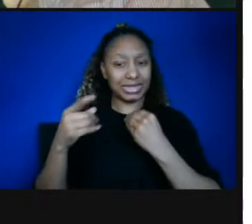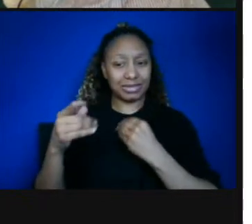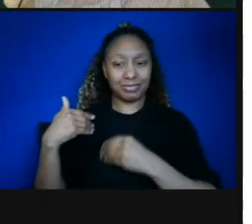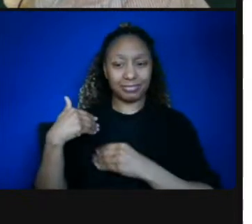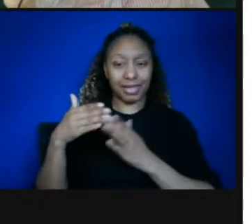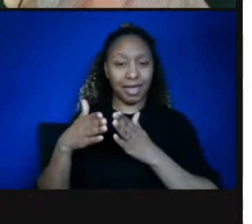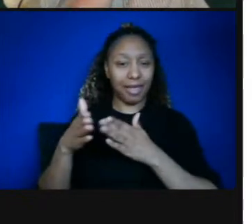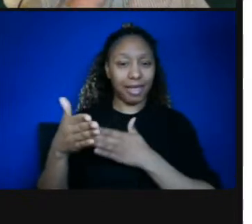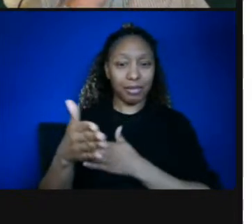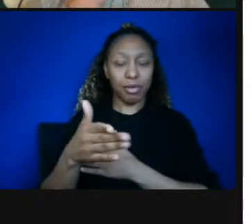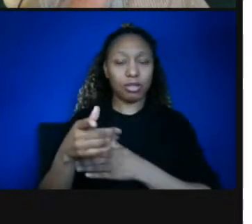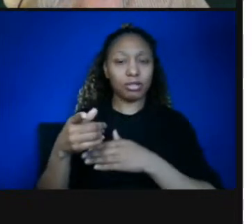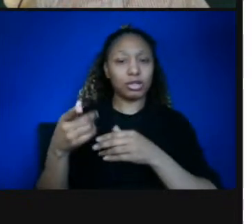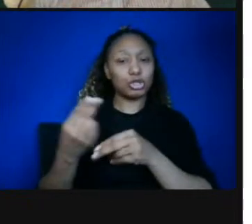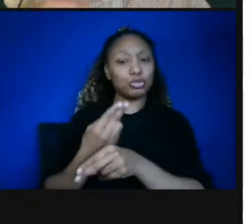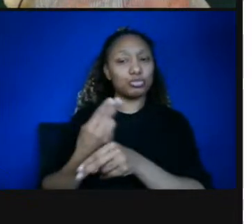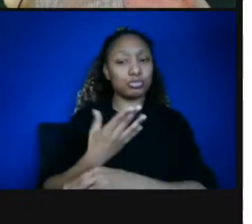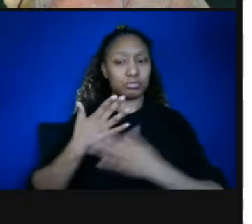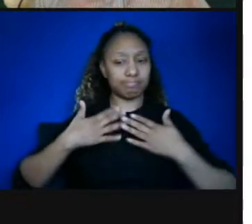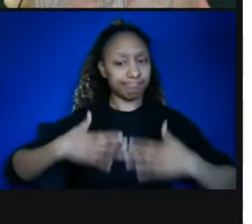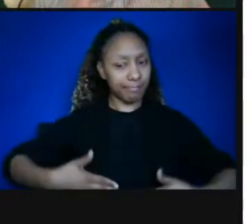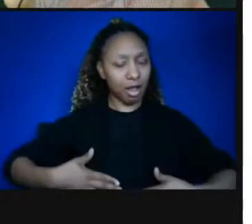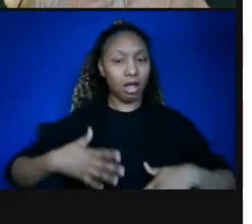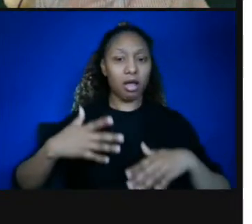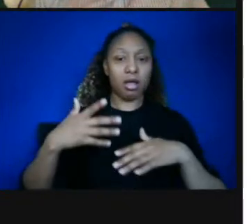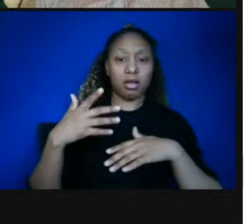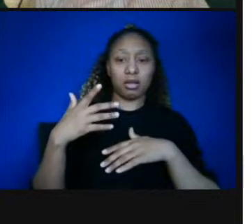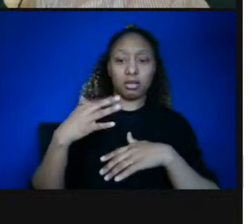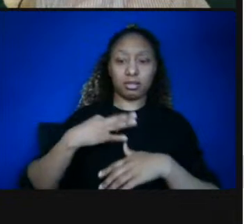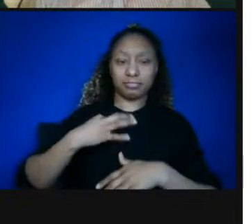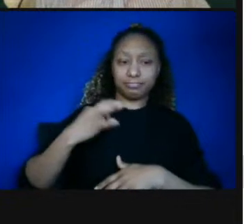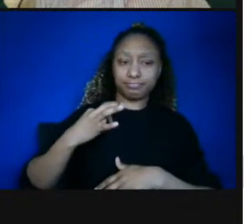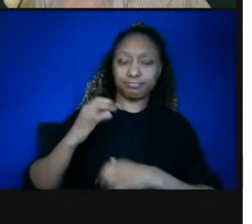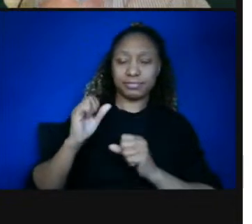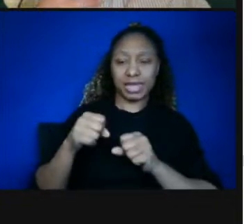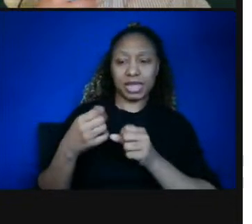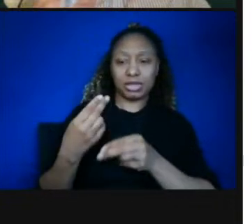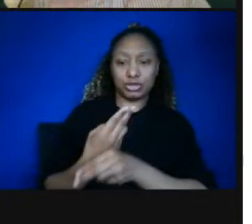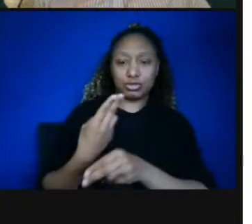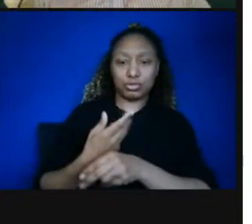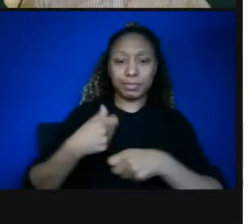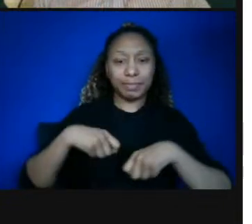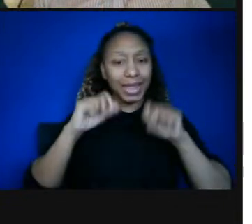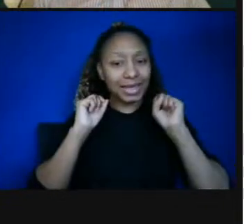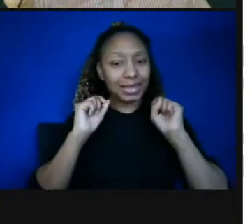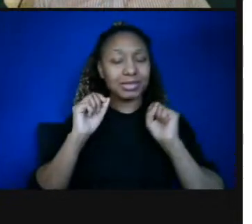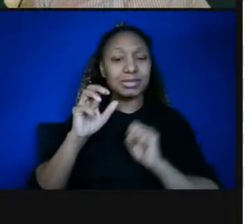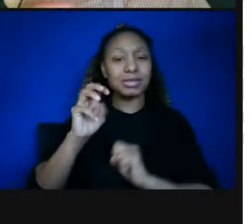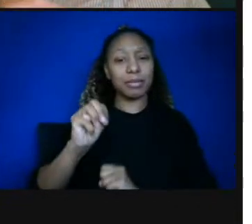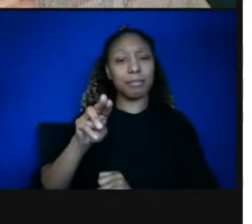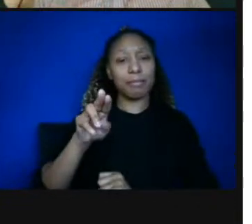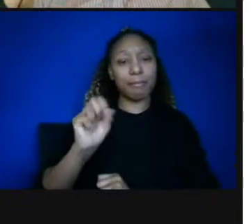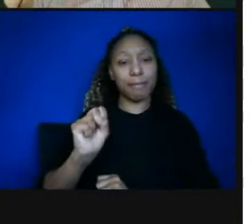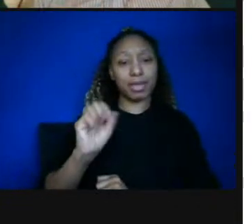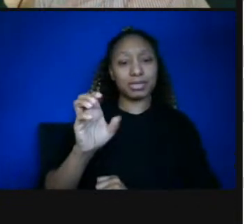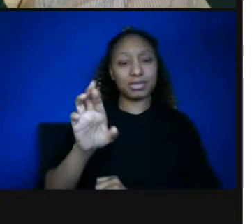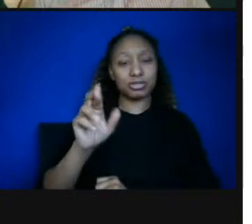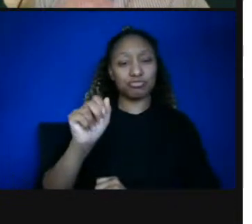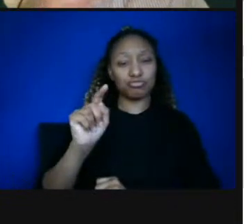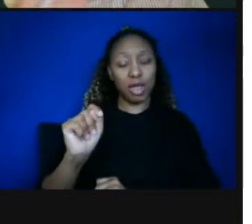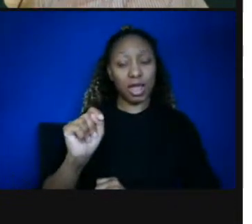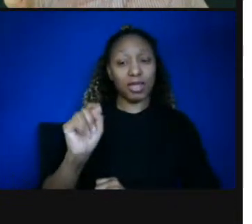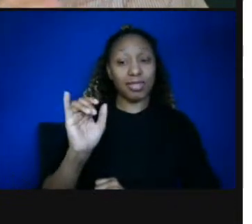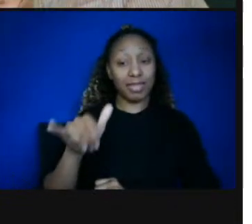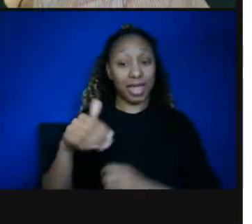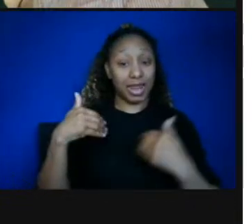to make blankets, bags, a variety of other objects. Muskrats are one of these animals and lifeways